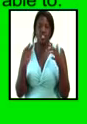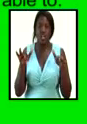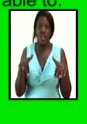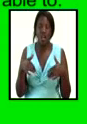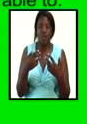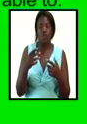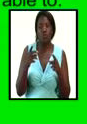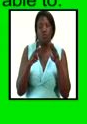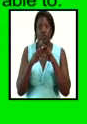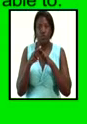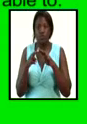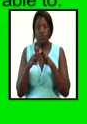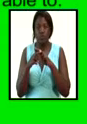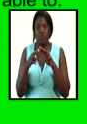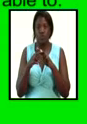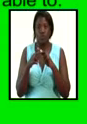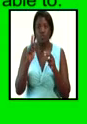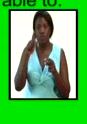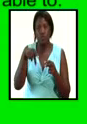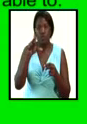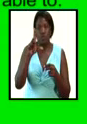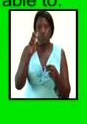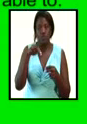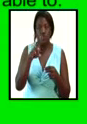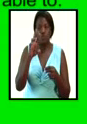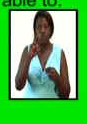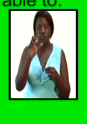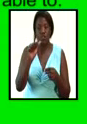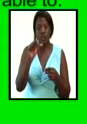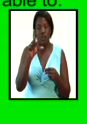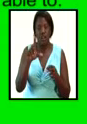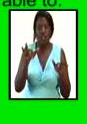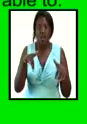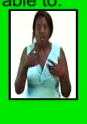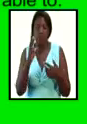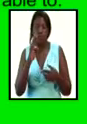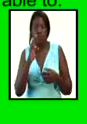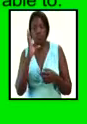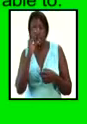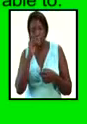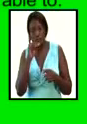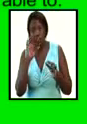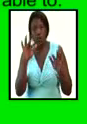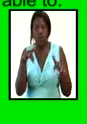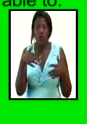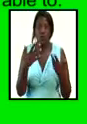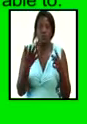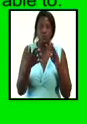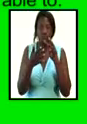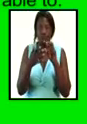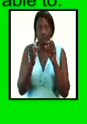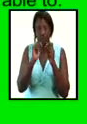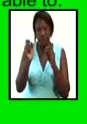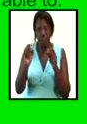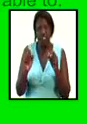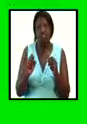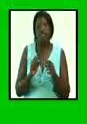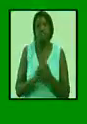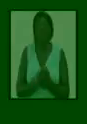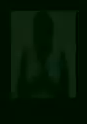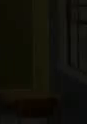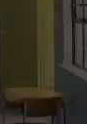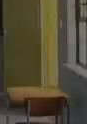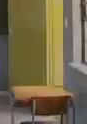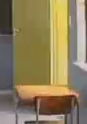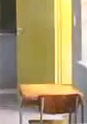when we speak and write in English. After watching this video, you should be able to use the plural form correctly. Enjoy the program.